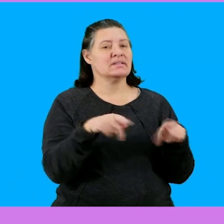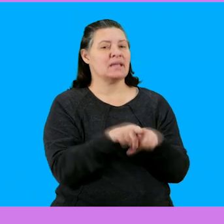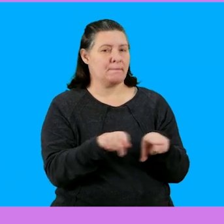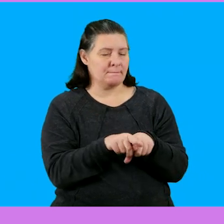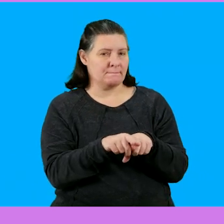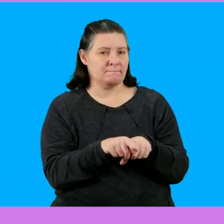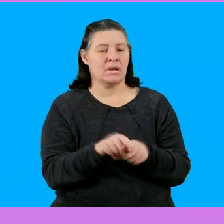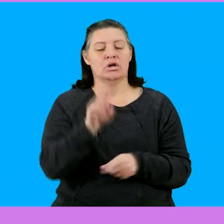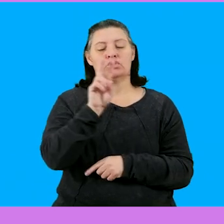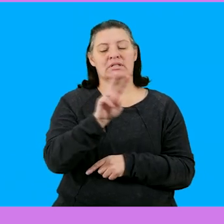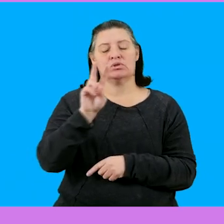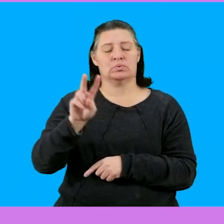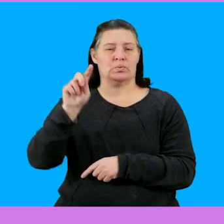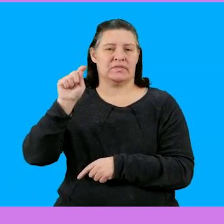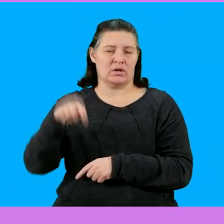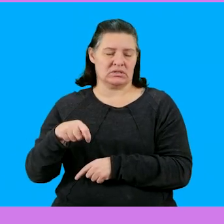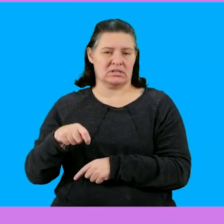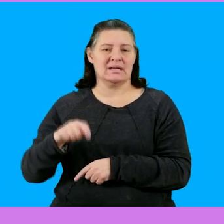then